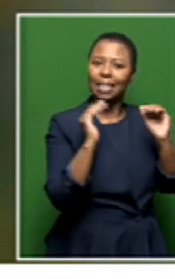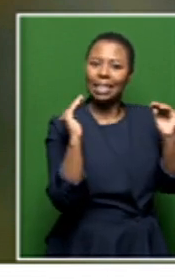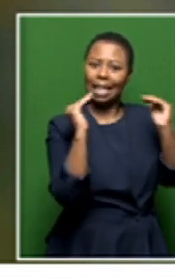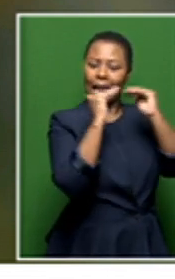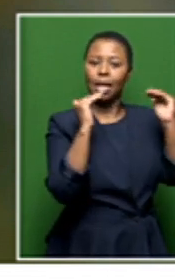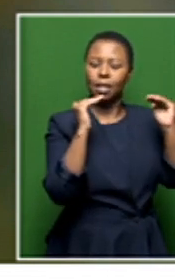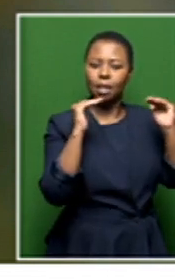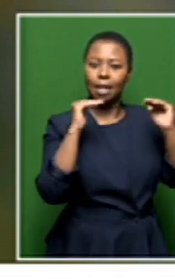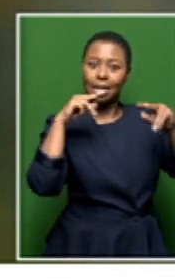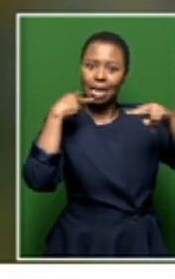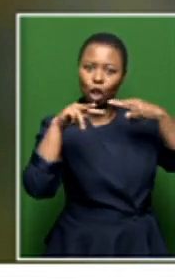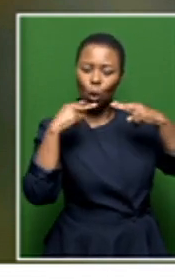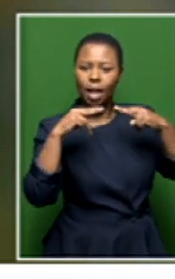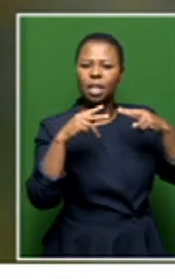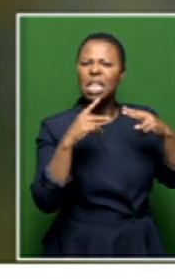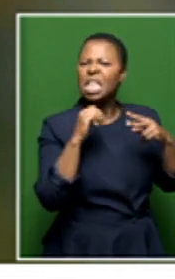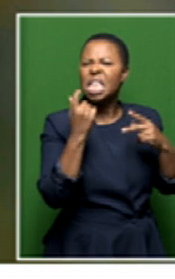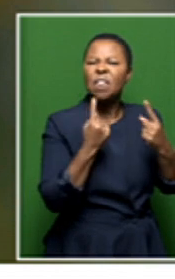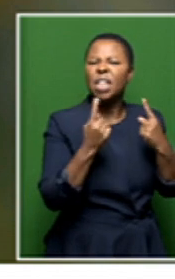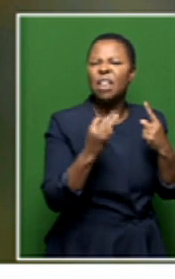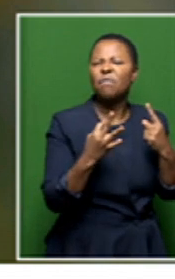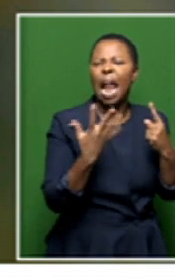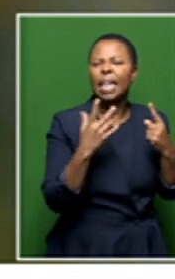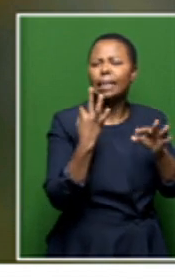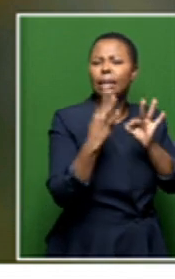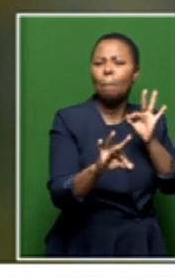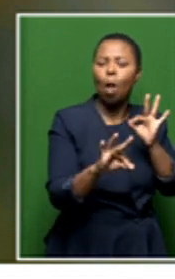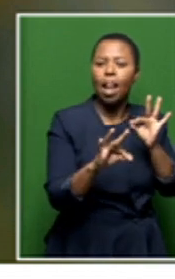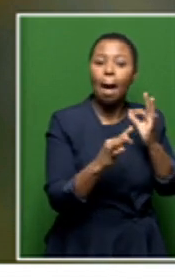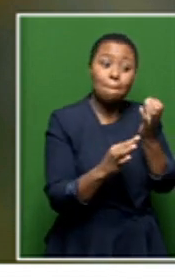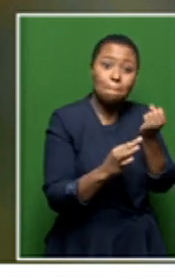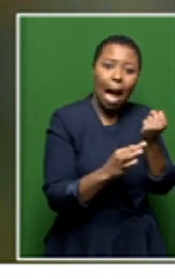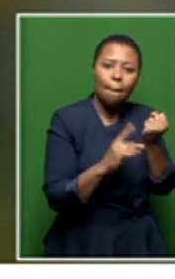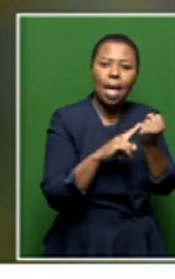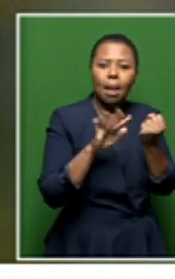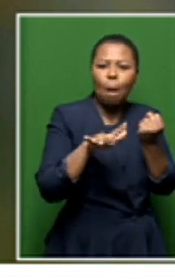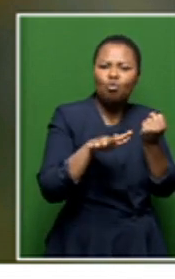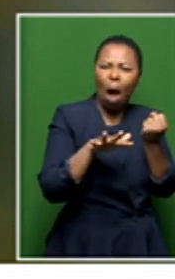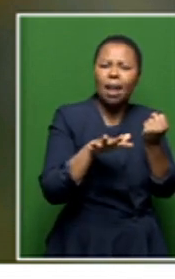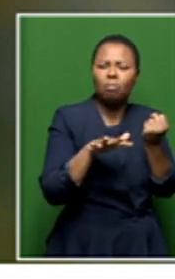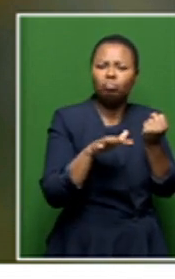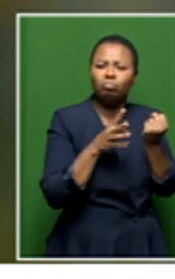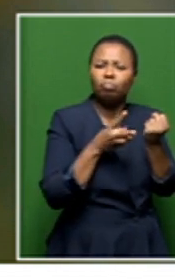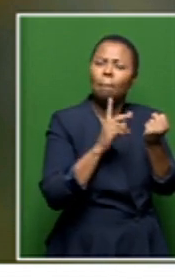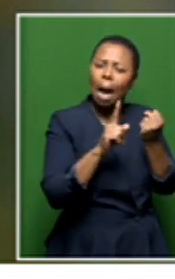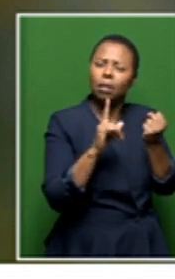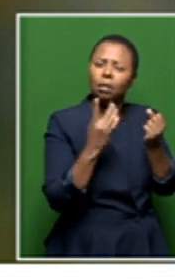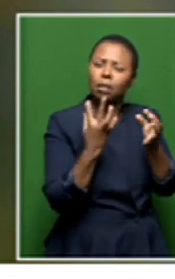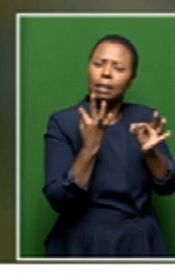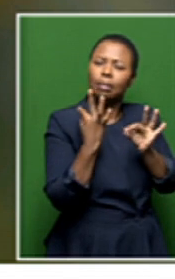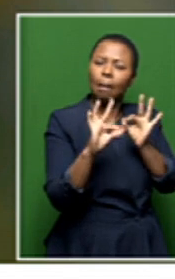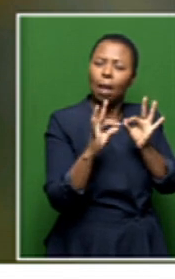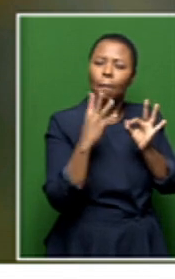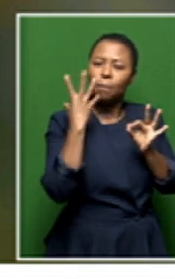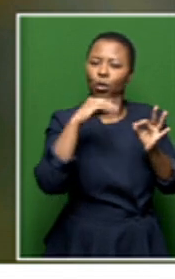in a restaurant, even if it's just the simple thing as having pap and maotwana. You know, as a cook, you keep on learning